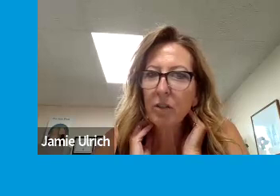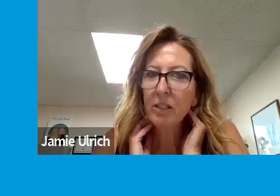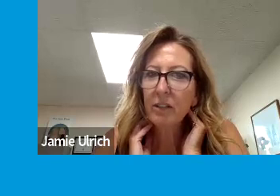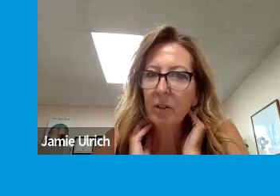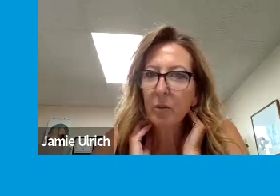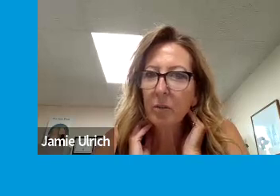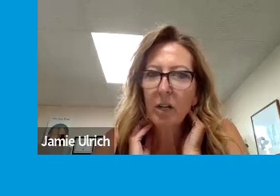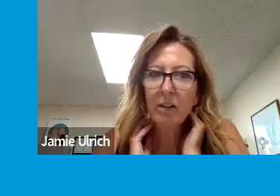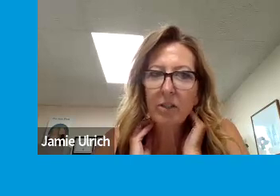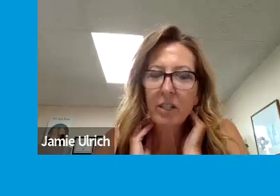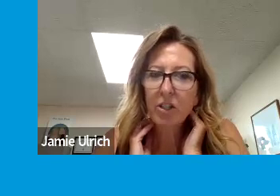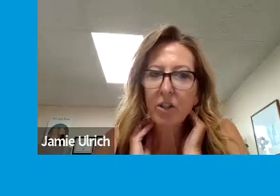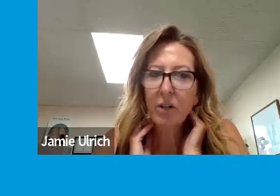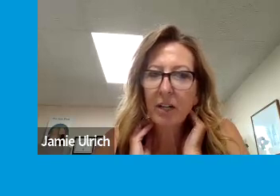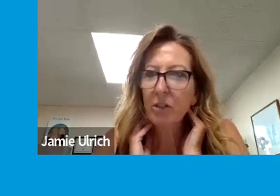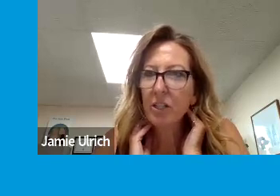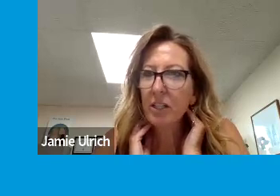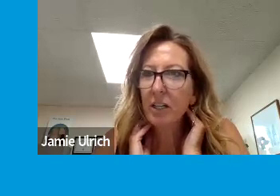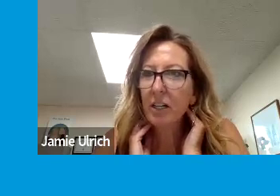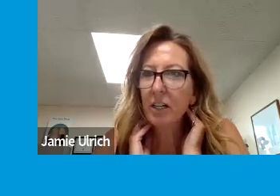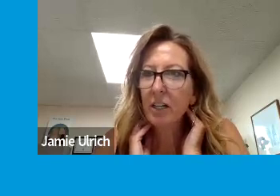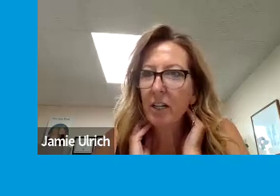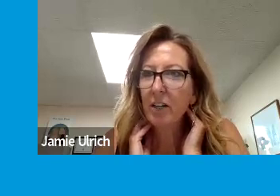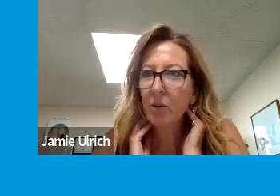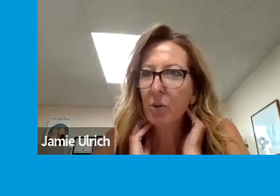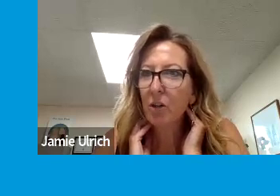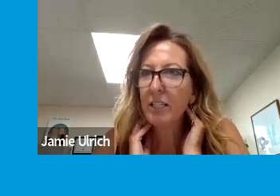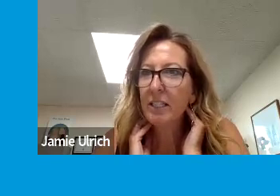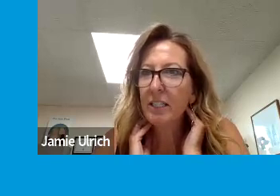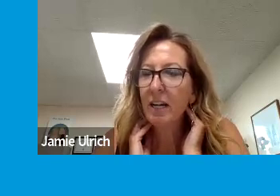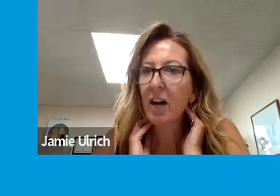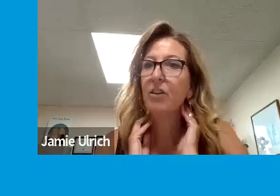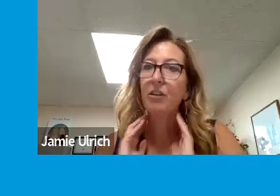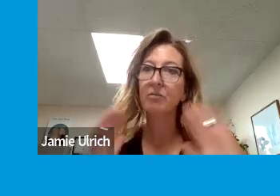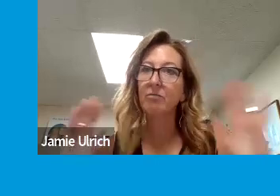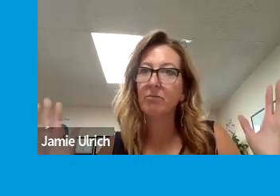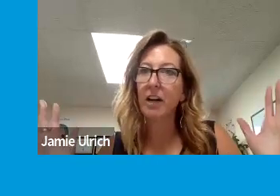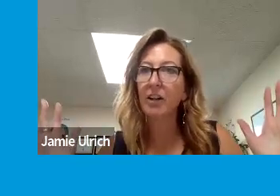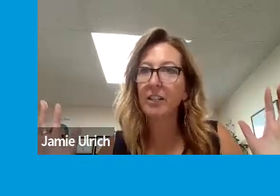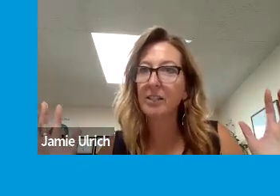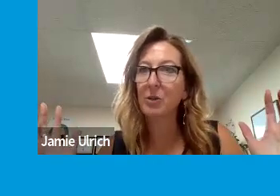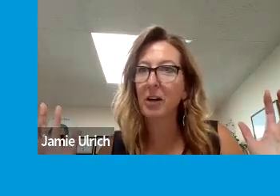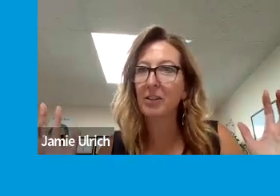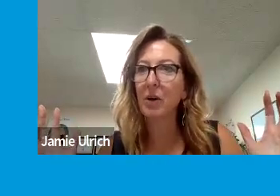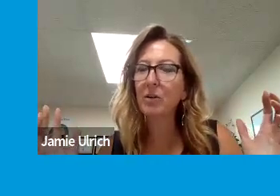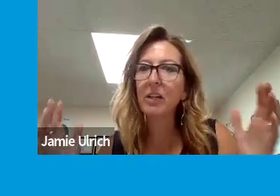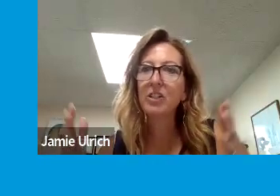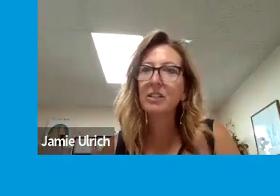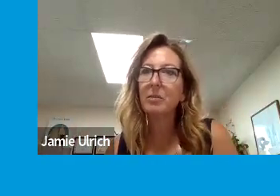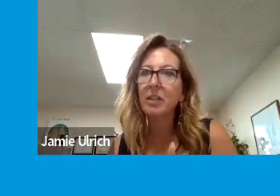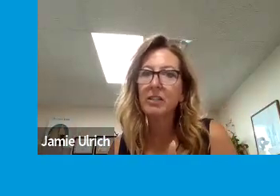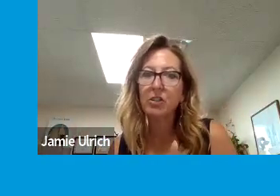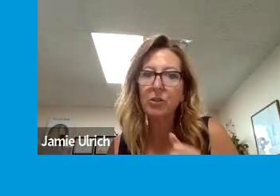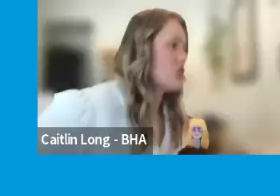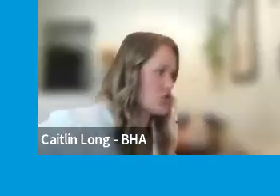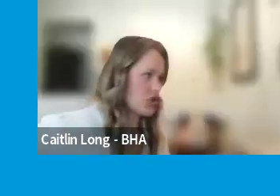wanting more inclusive and equitable conversation around? Or is it other areas as well? So I don't want to